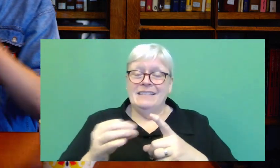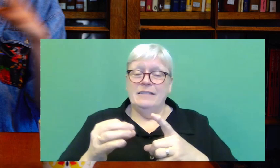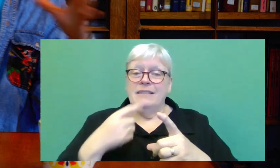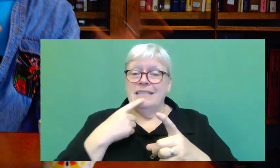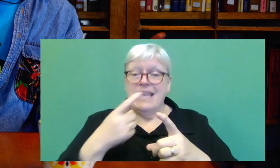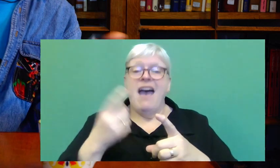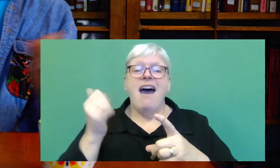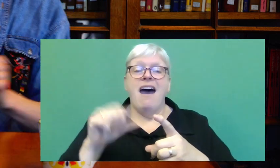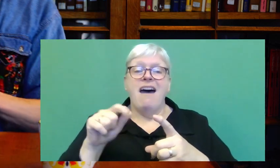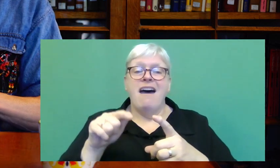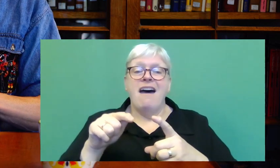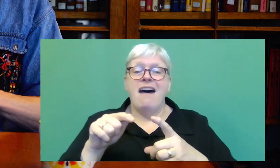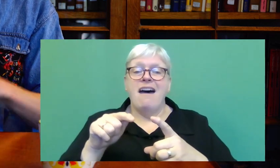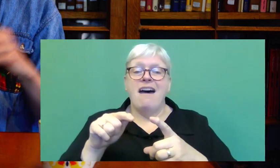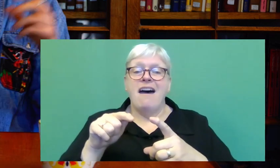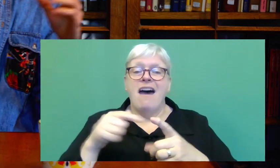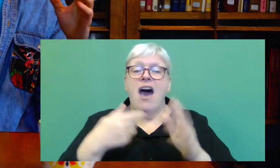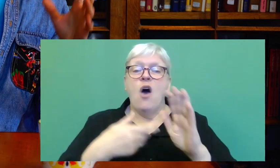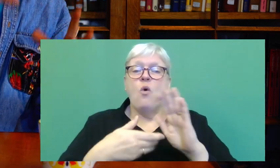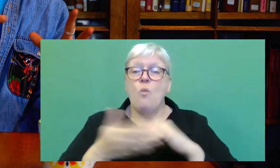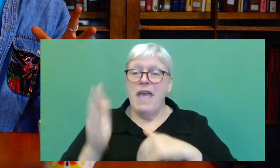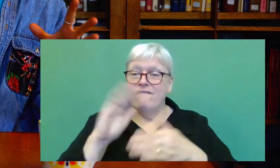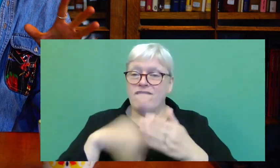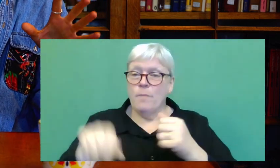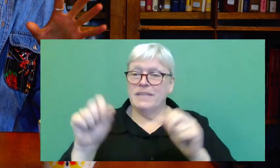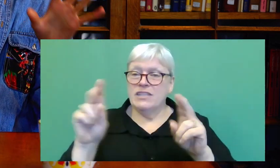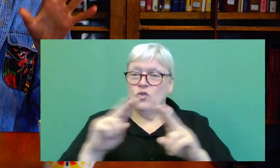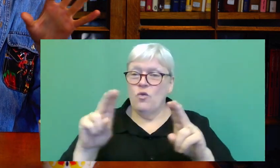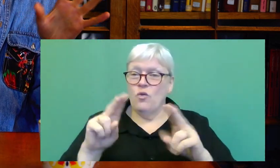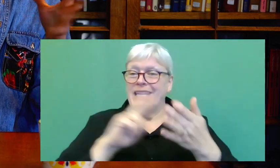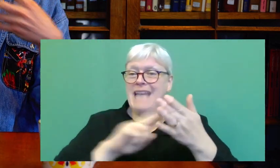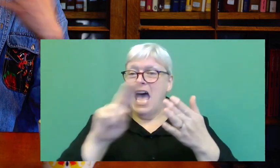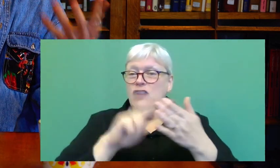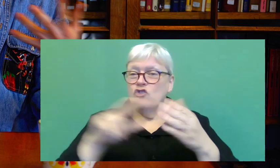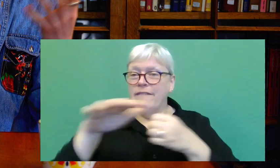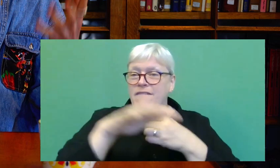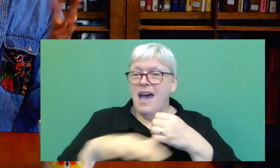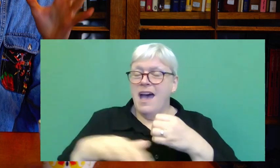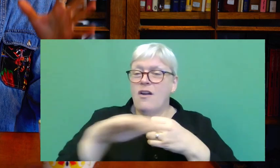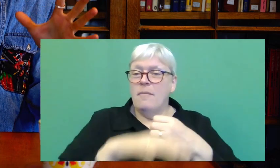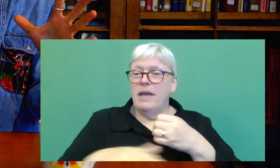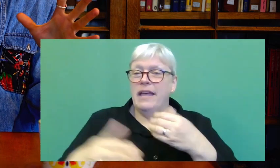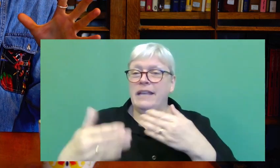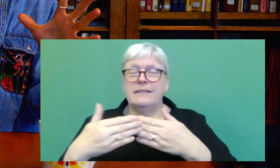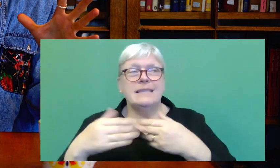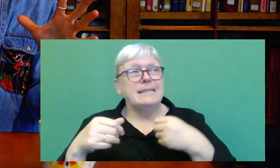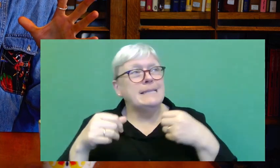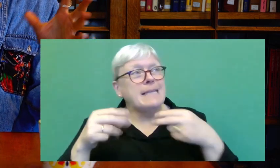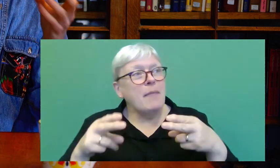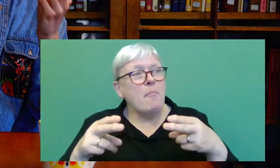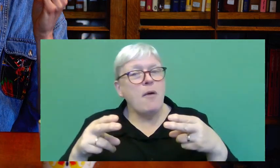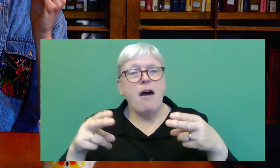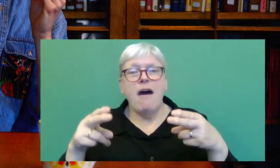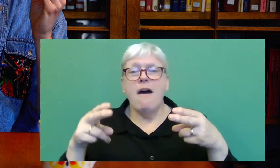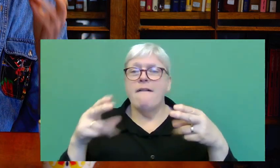They were in this natural environment. The type of emotional vocabulary they could employ to that